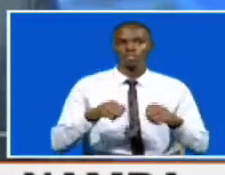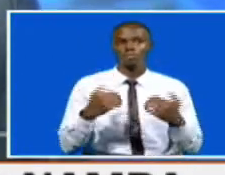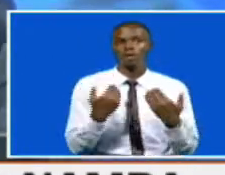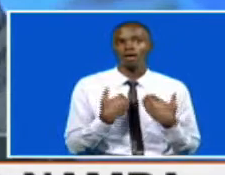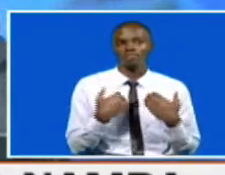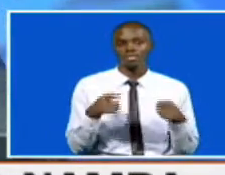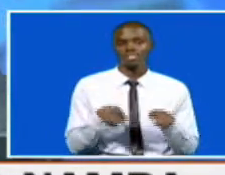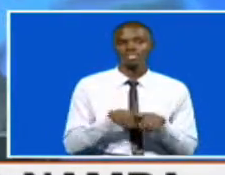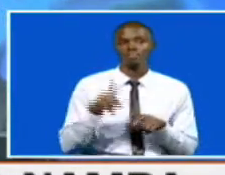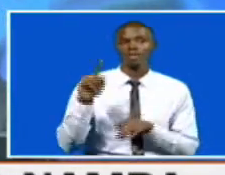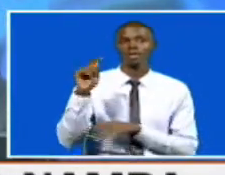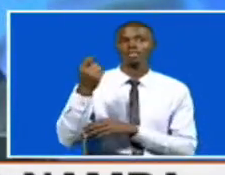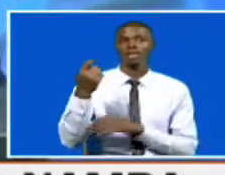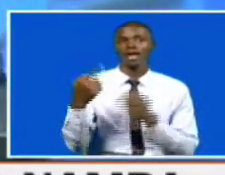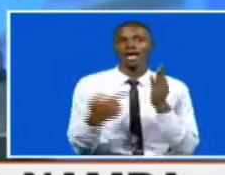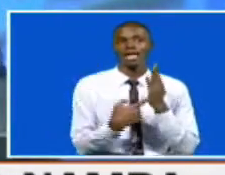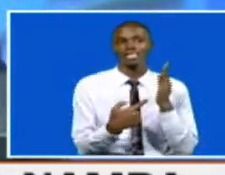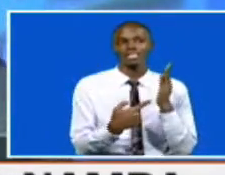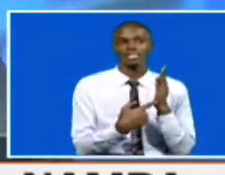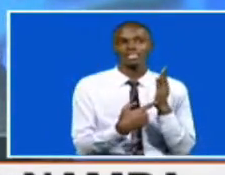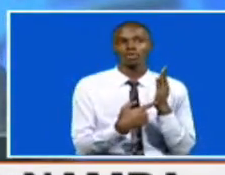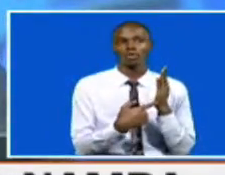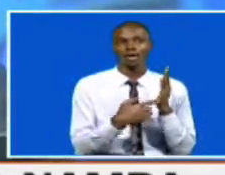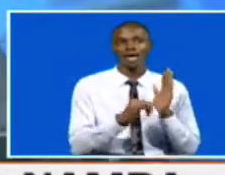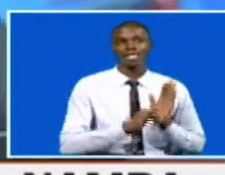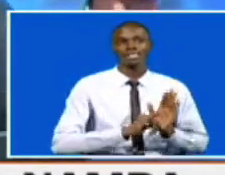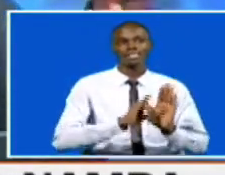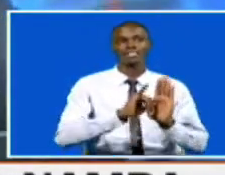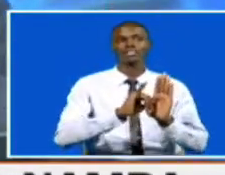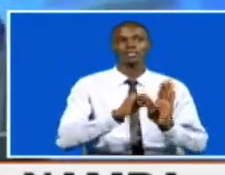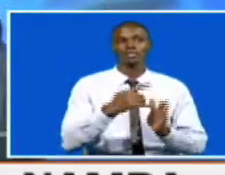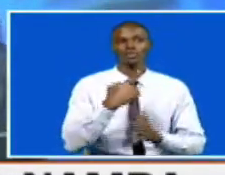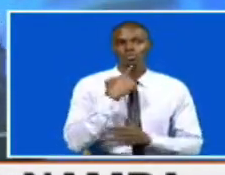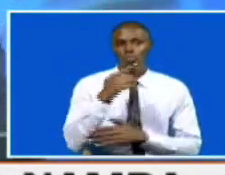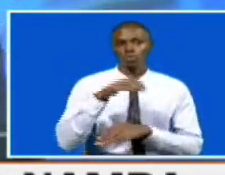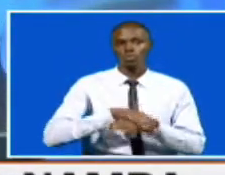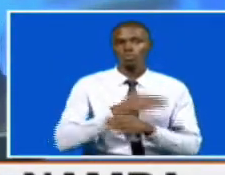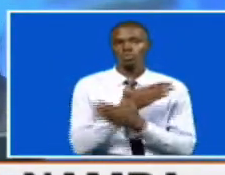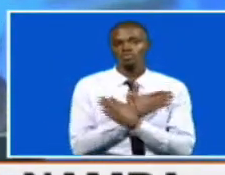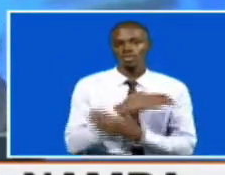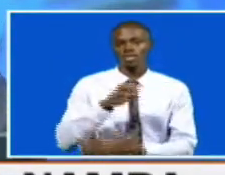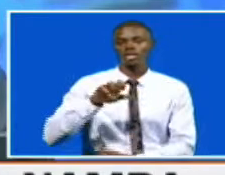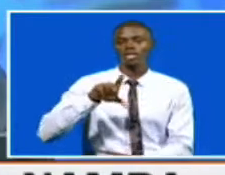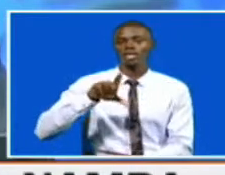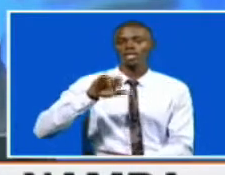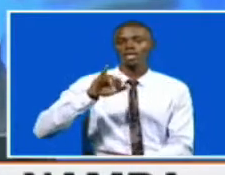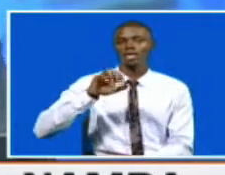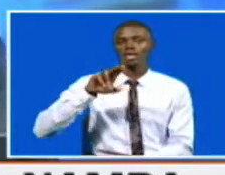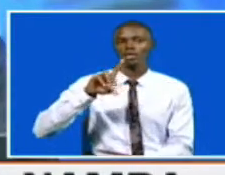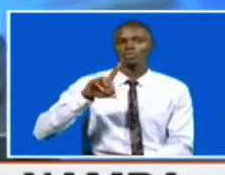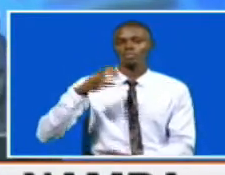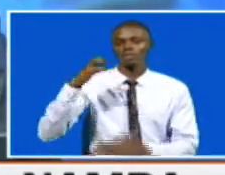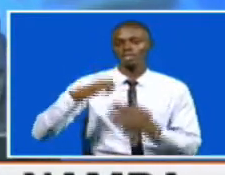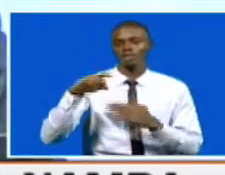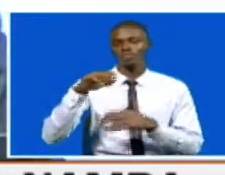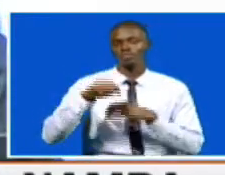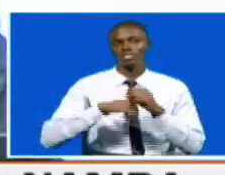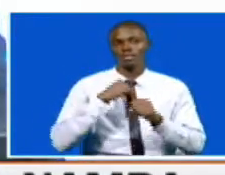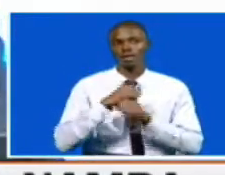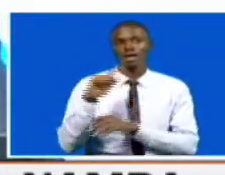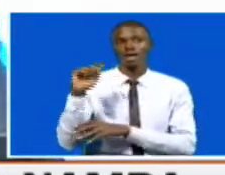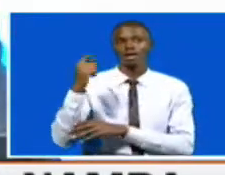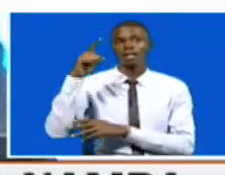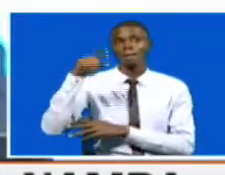Kenya a digital identity. And I have told my good friend Eliud that by the end of this year,